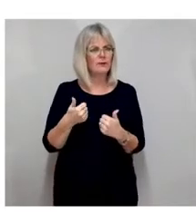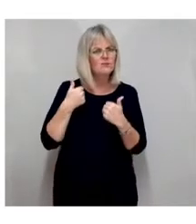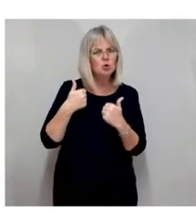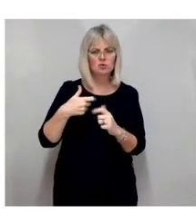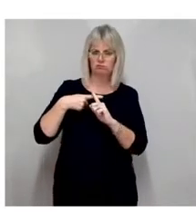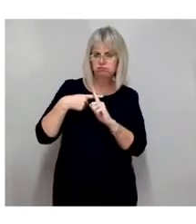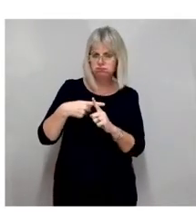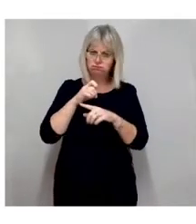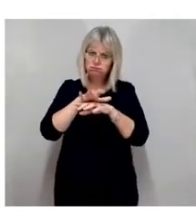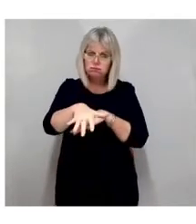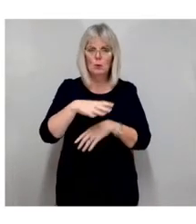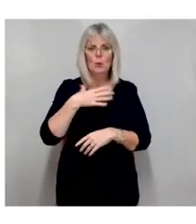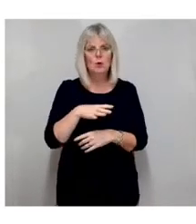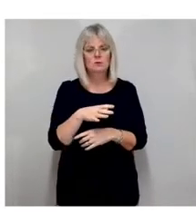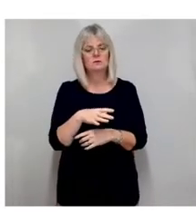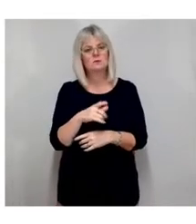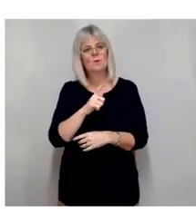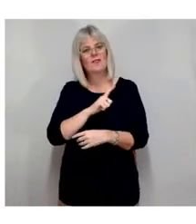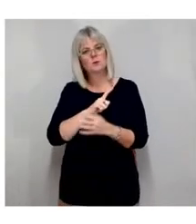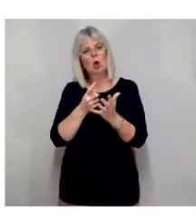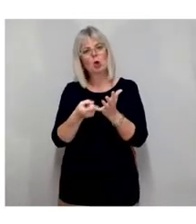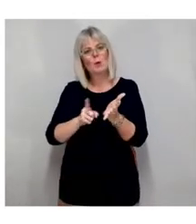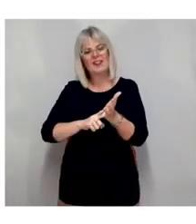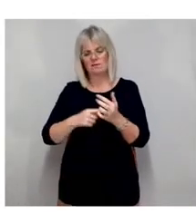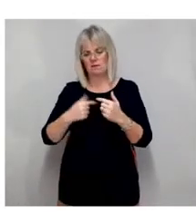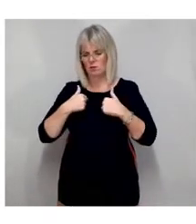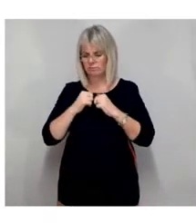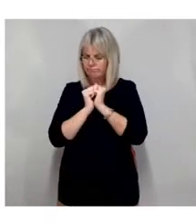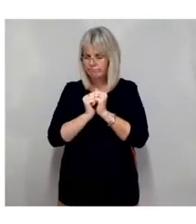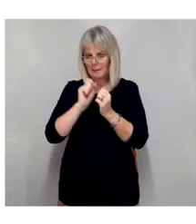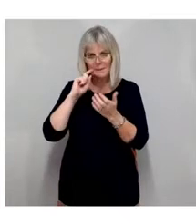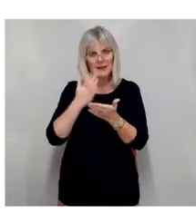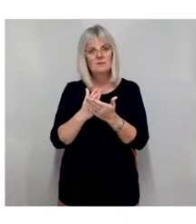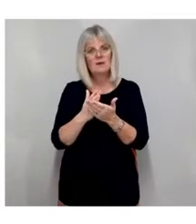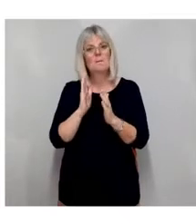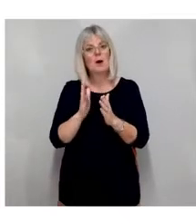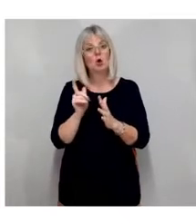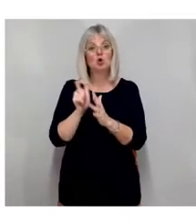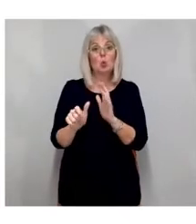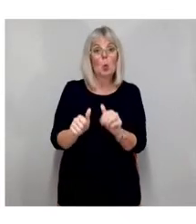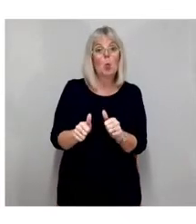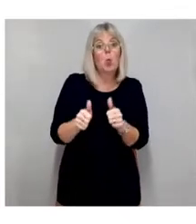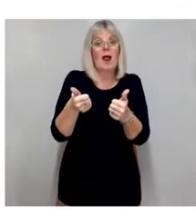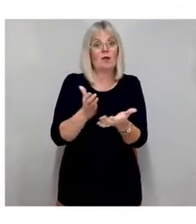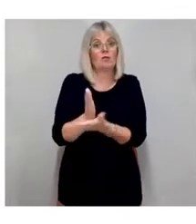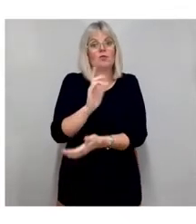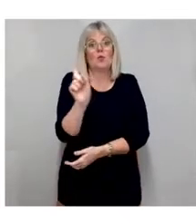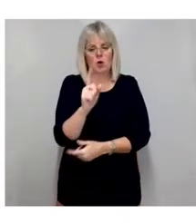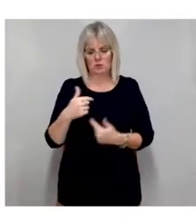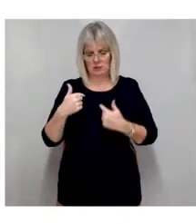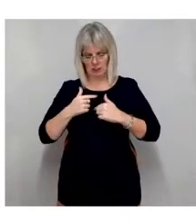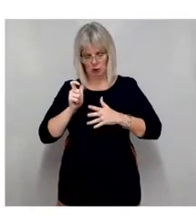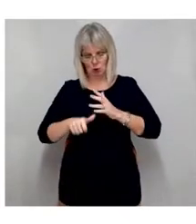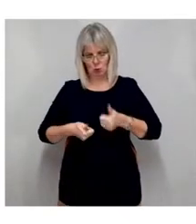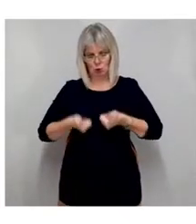at Unilever so strongly that you have to do well by doing good. It's not just doing well and doing good sit in two